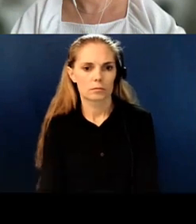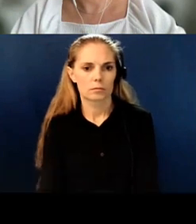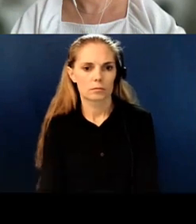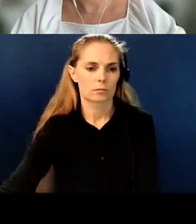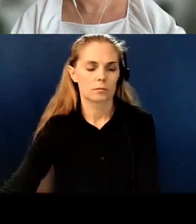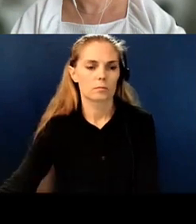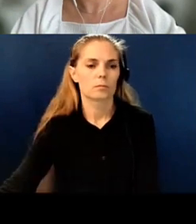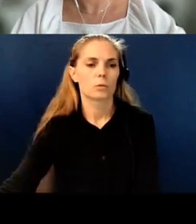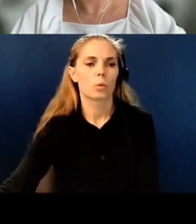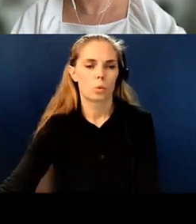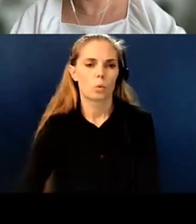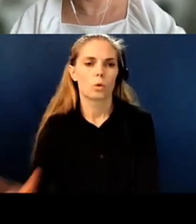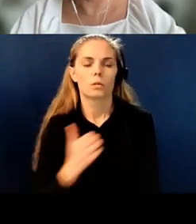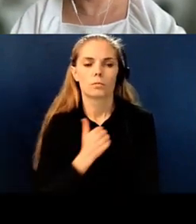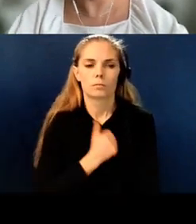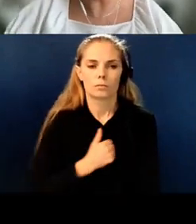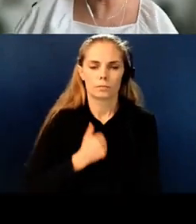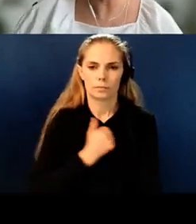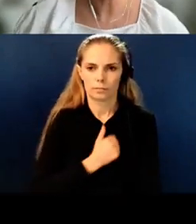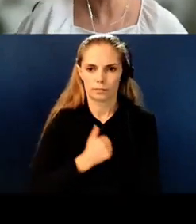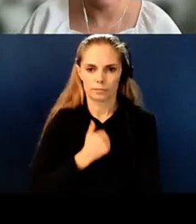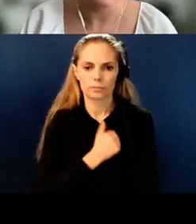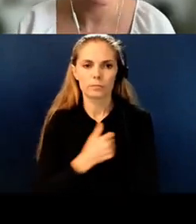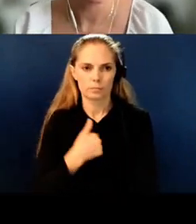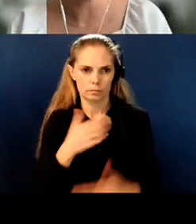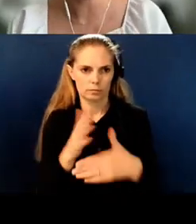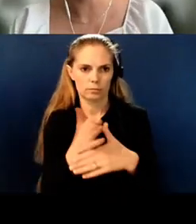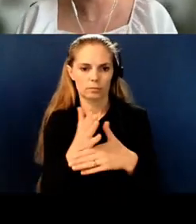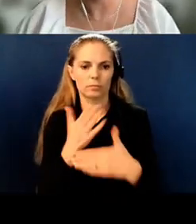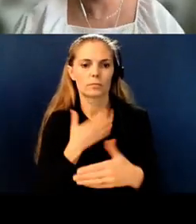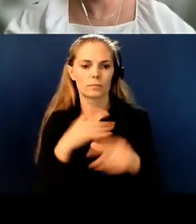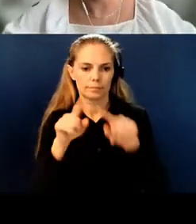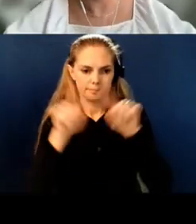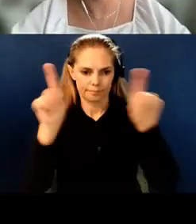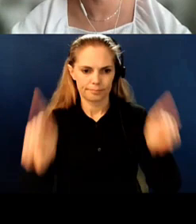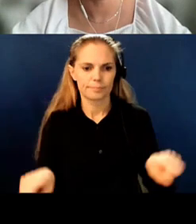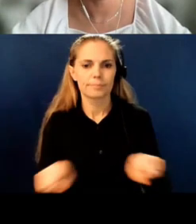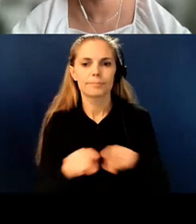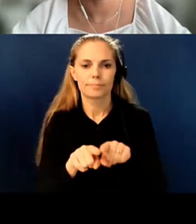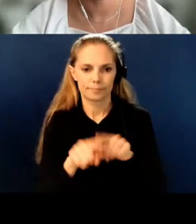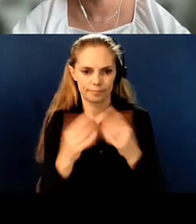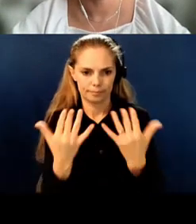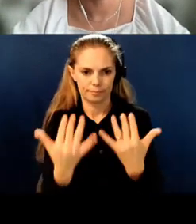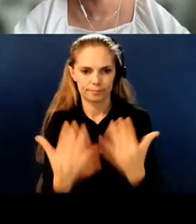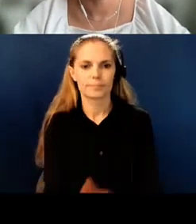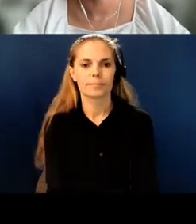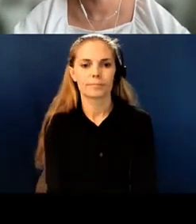Sorry about that. If you want to stop sharing your screen, I will share mine. Go for it. Okay, perfect.